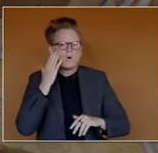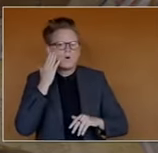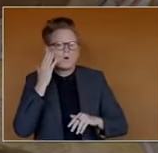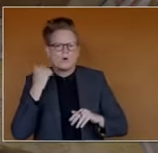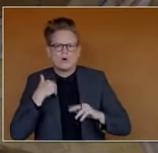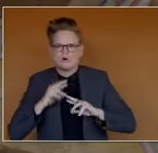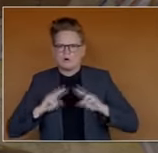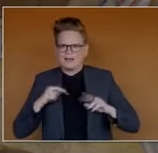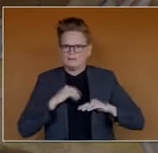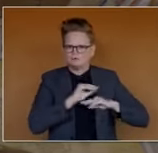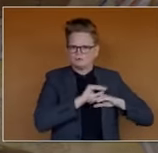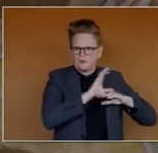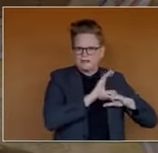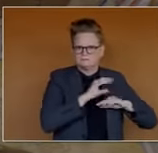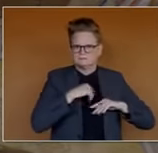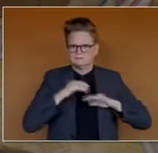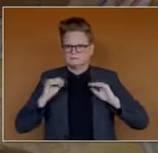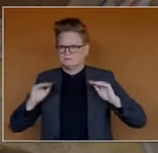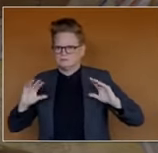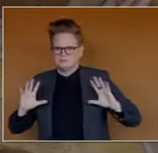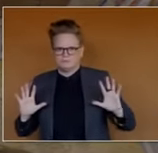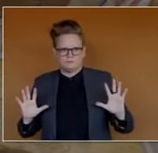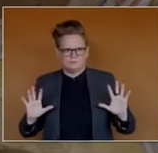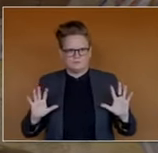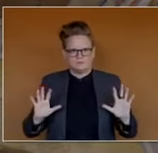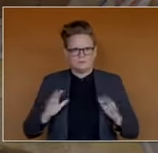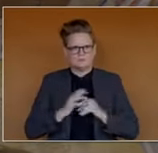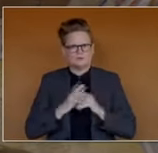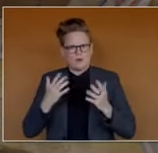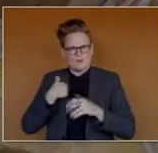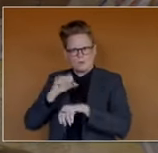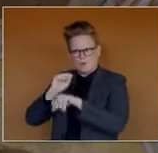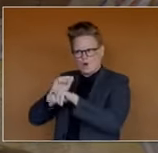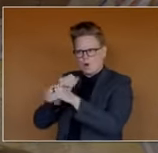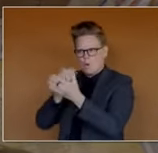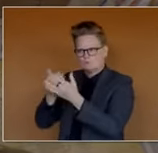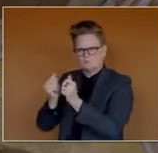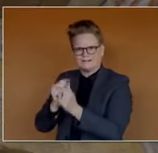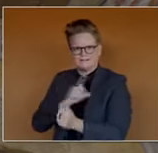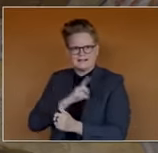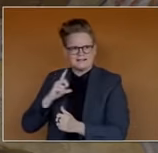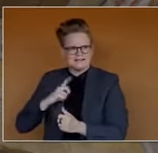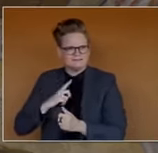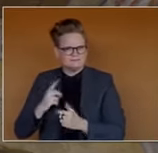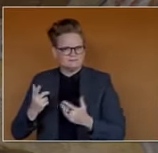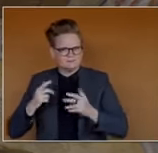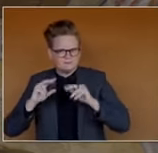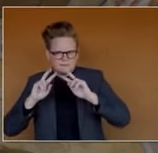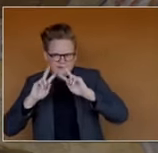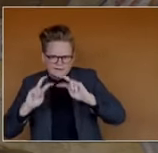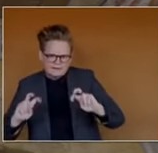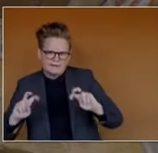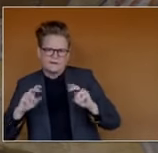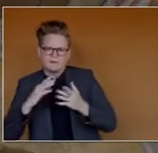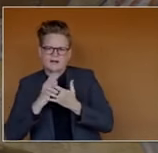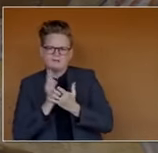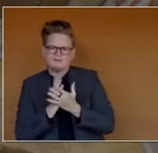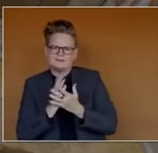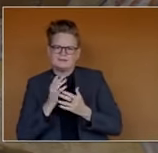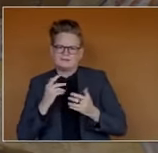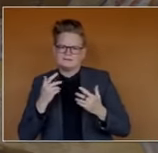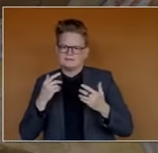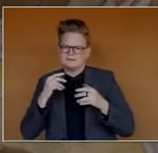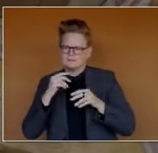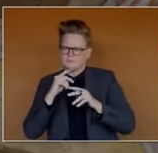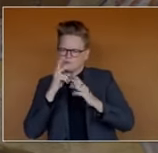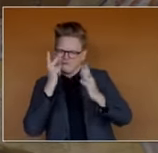deliberative process working with the legislature to assess and make a determination over the course of the next number of weeks before this